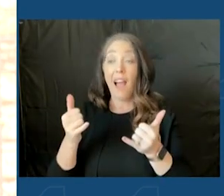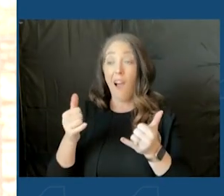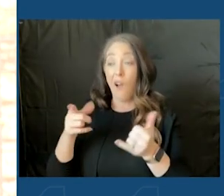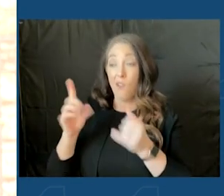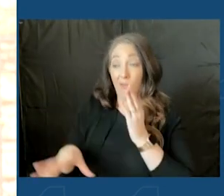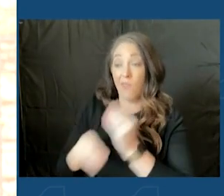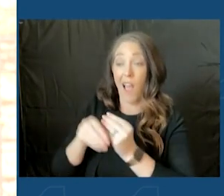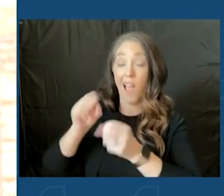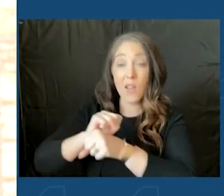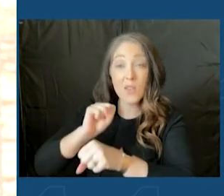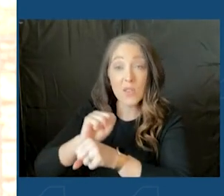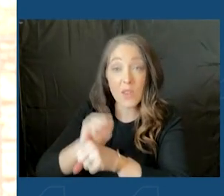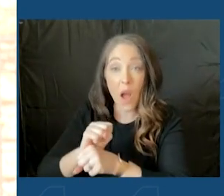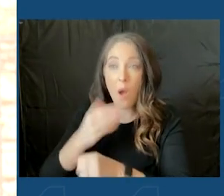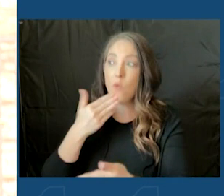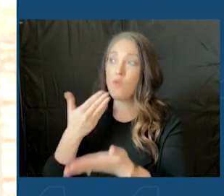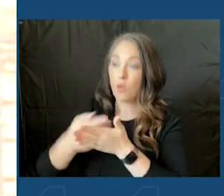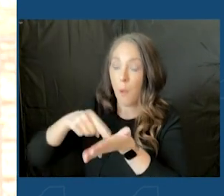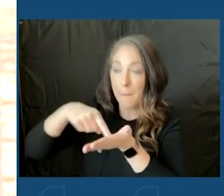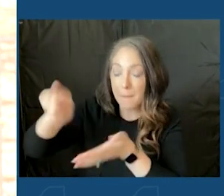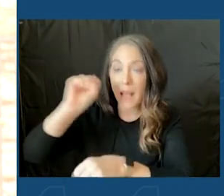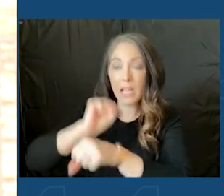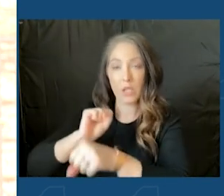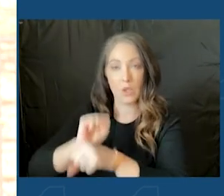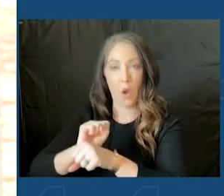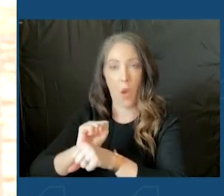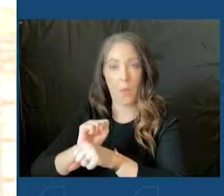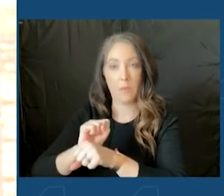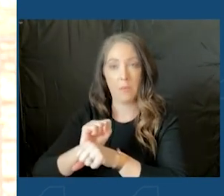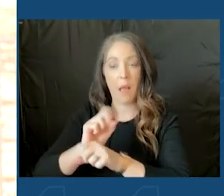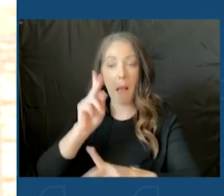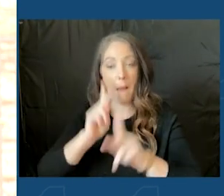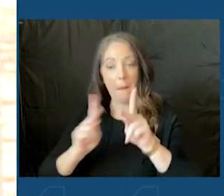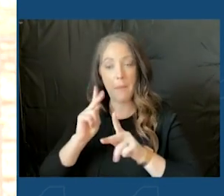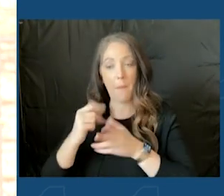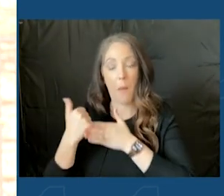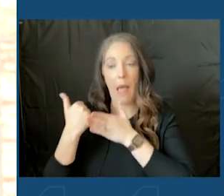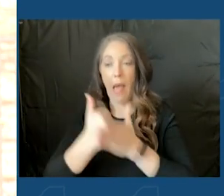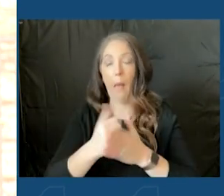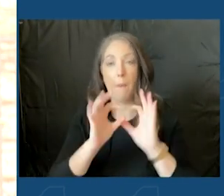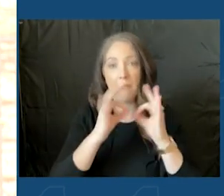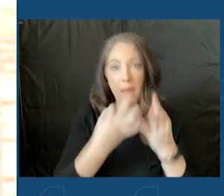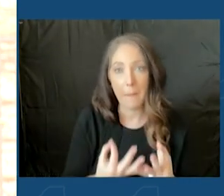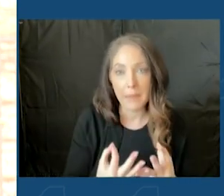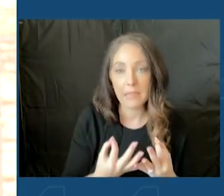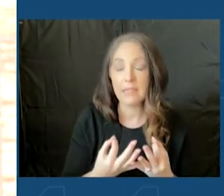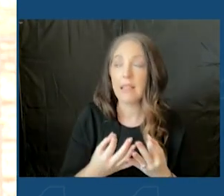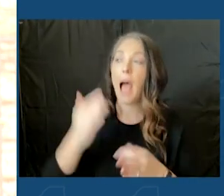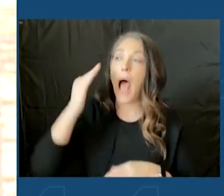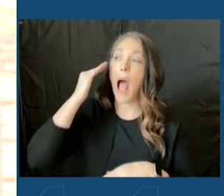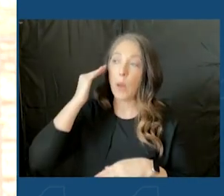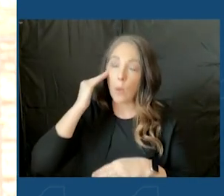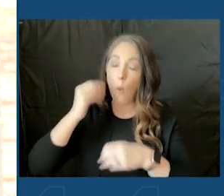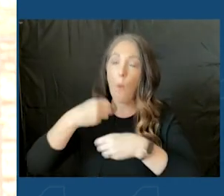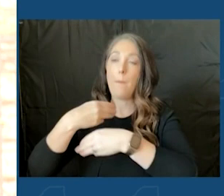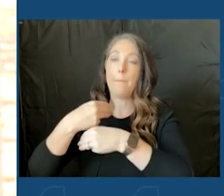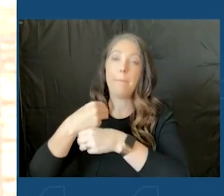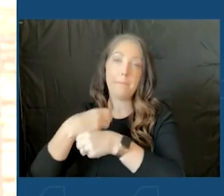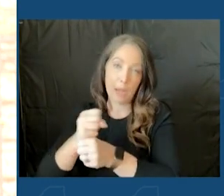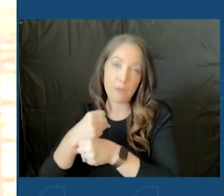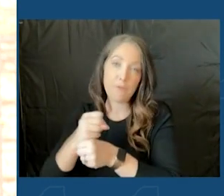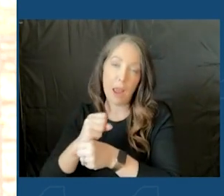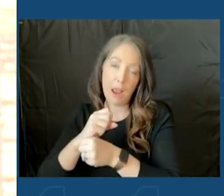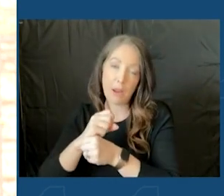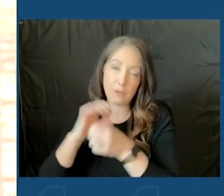and lift their families out of their circumstances, that's what manufacturing is all about. And I know a little bit about this because